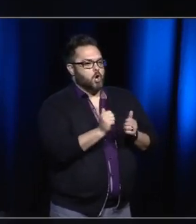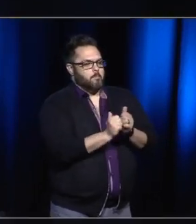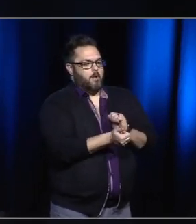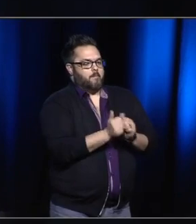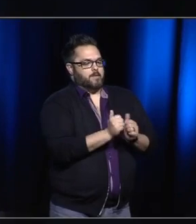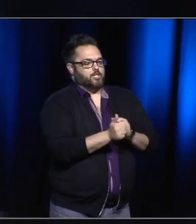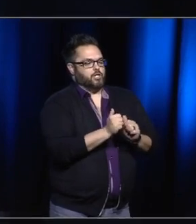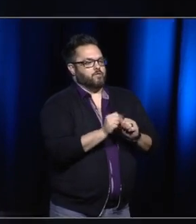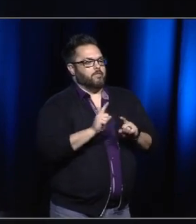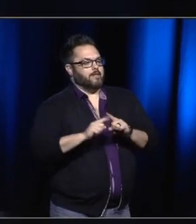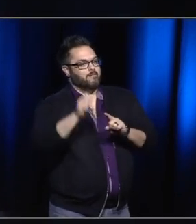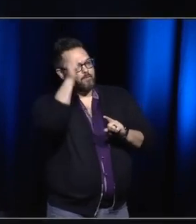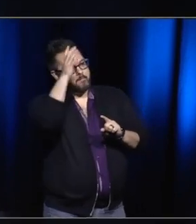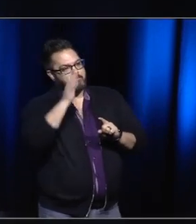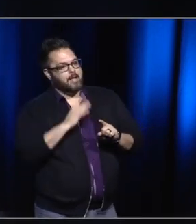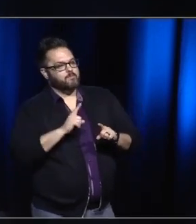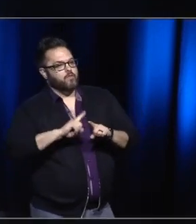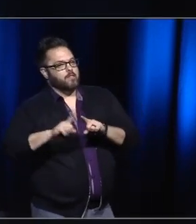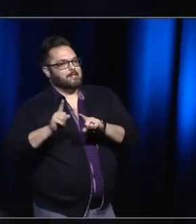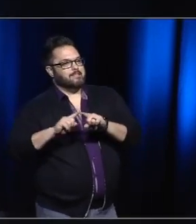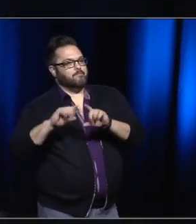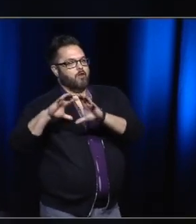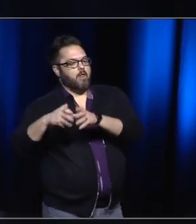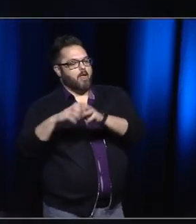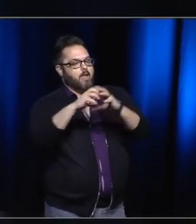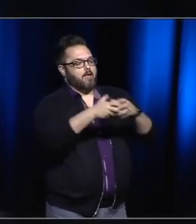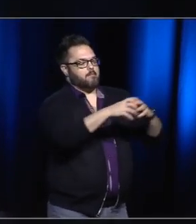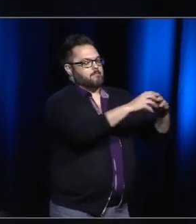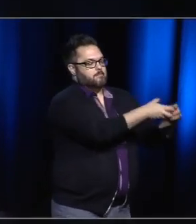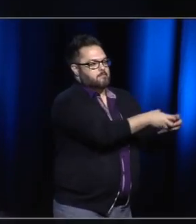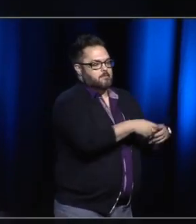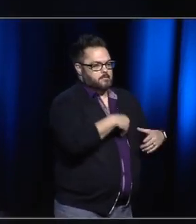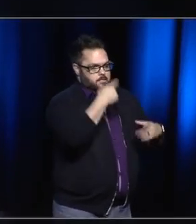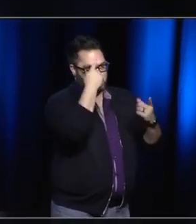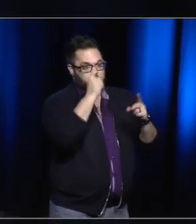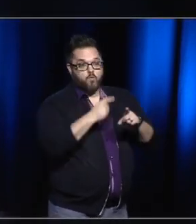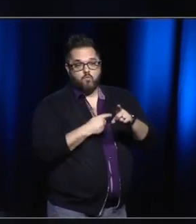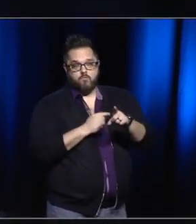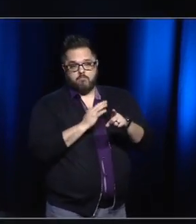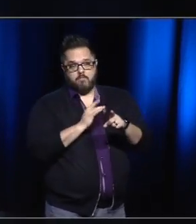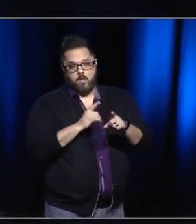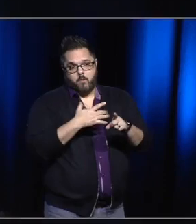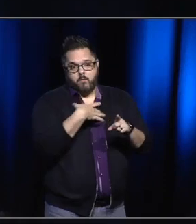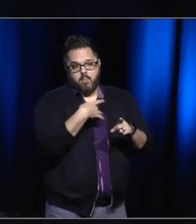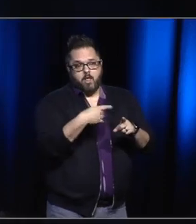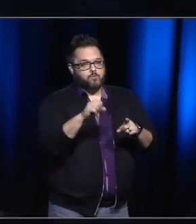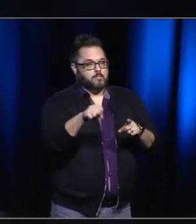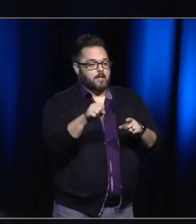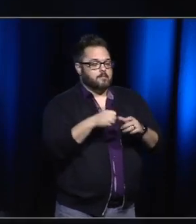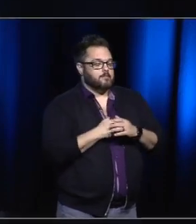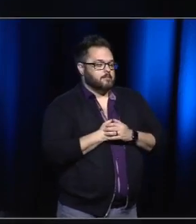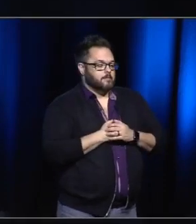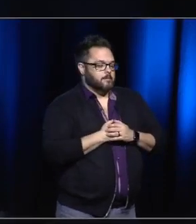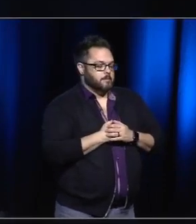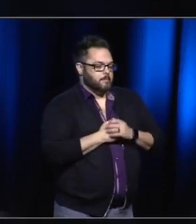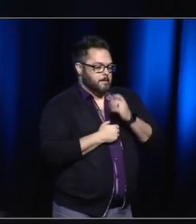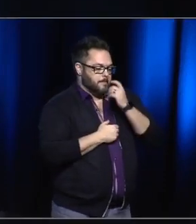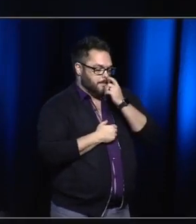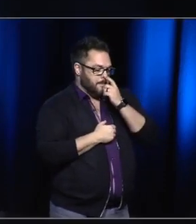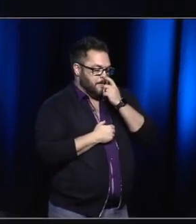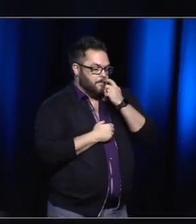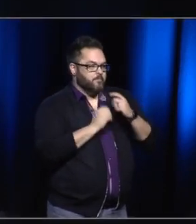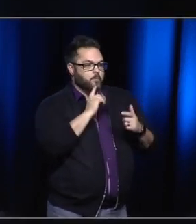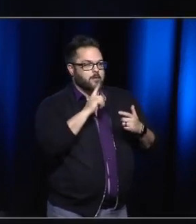different alliances. Yeah, that's a great question. We'd love to. You know, to get at the question of, for example, skew,